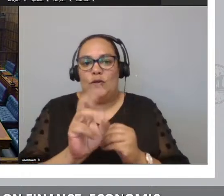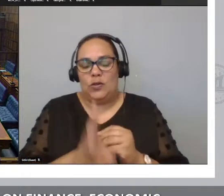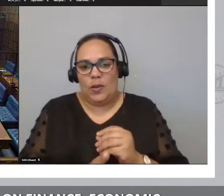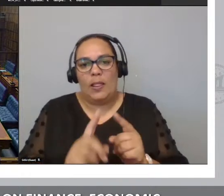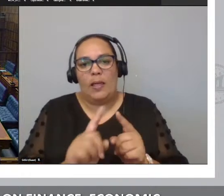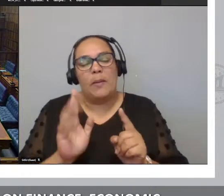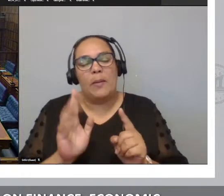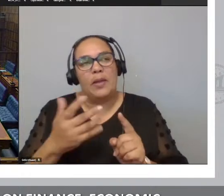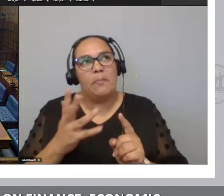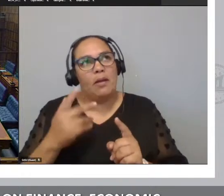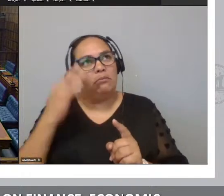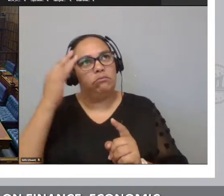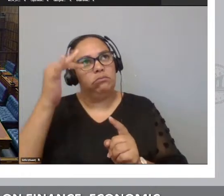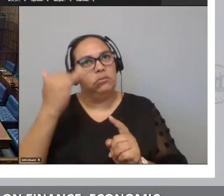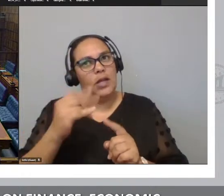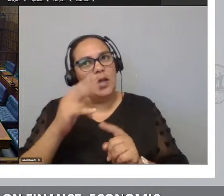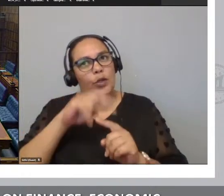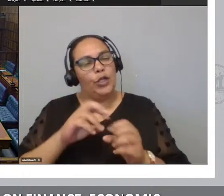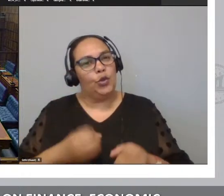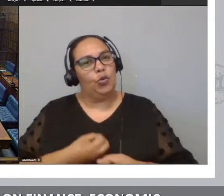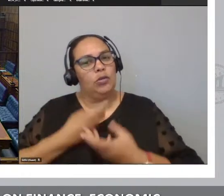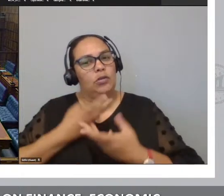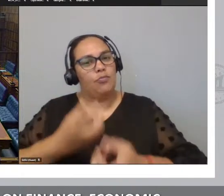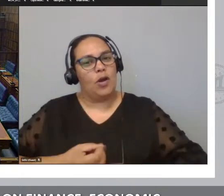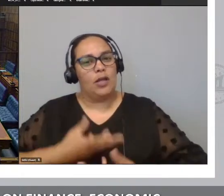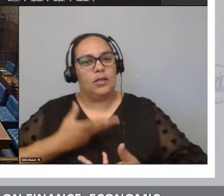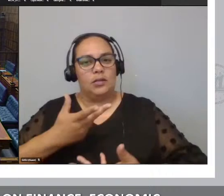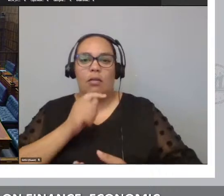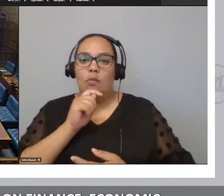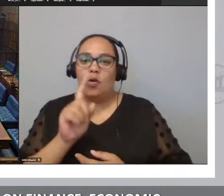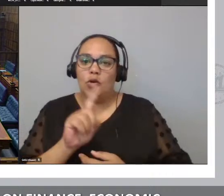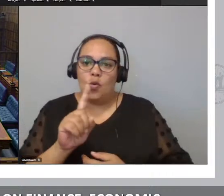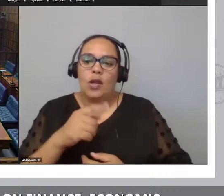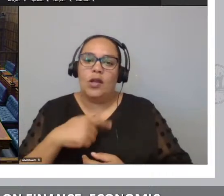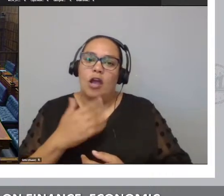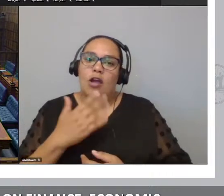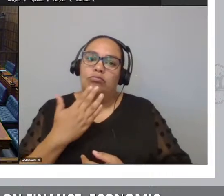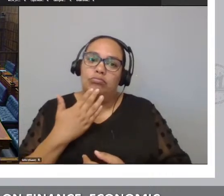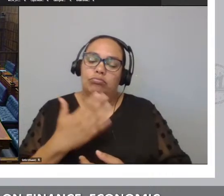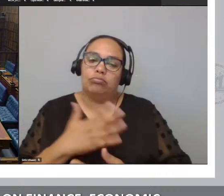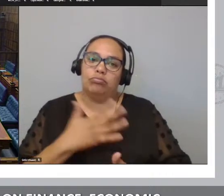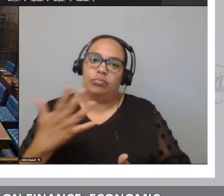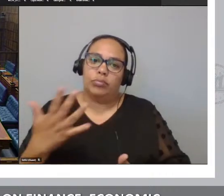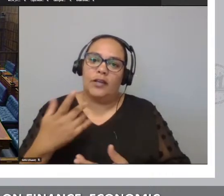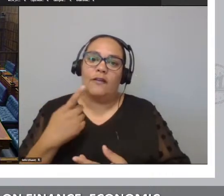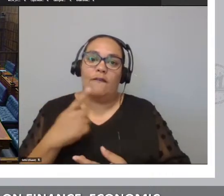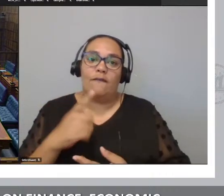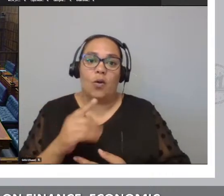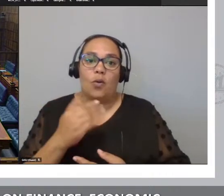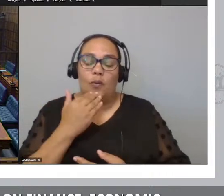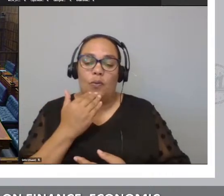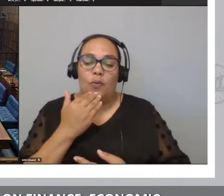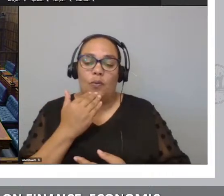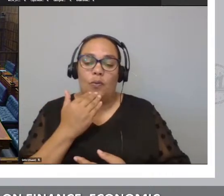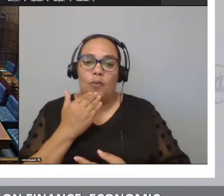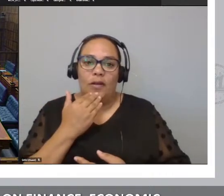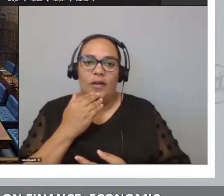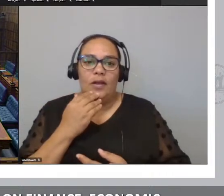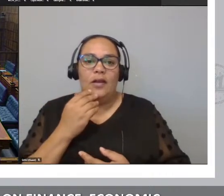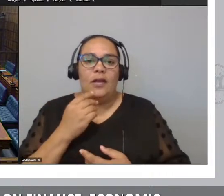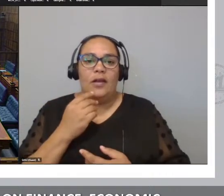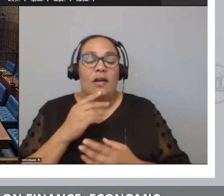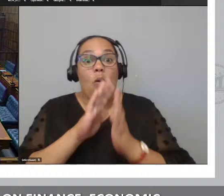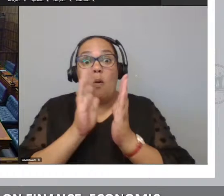I just think that we need to express this morning our gratitude for uh all the